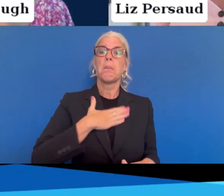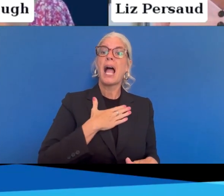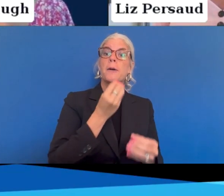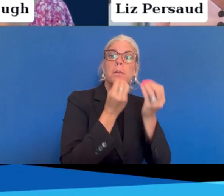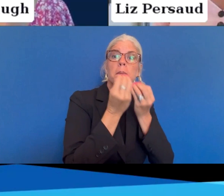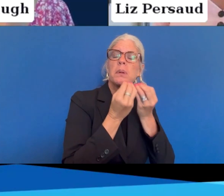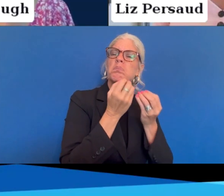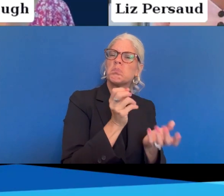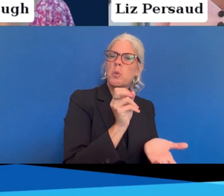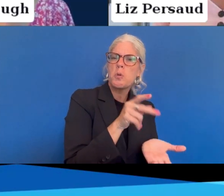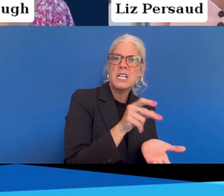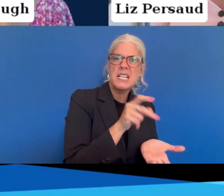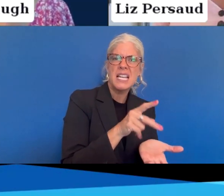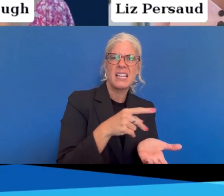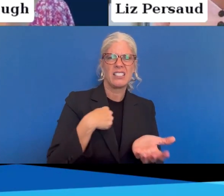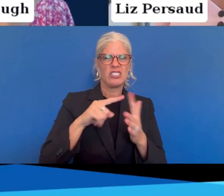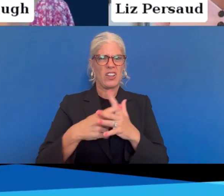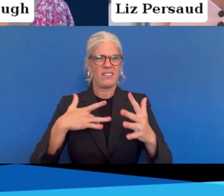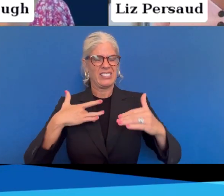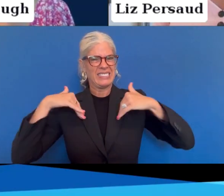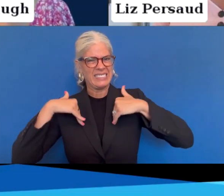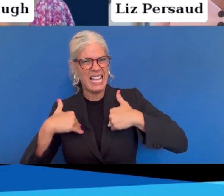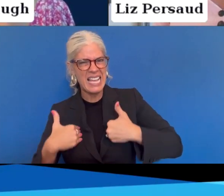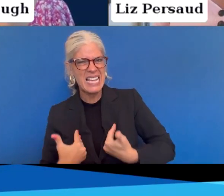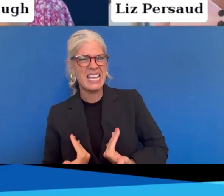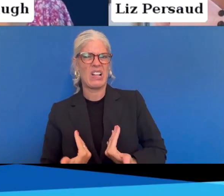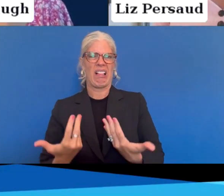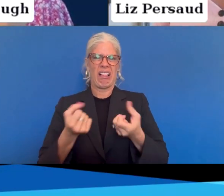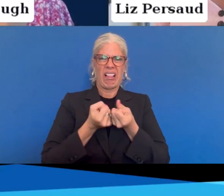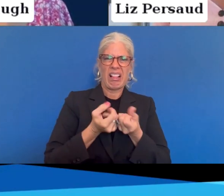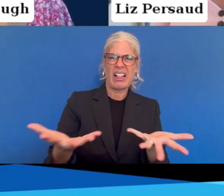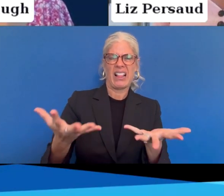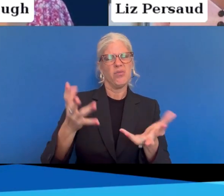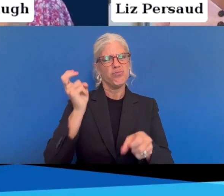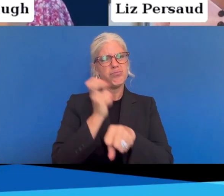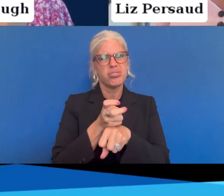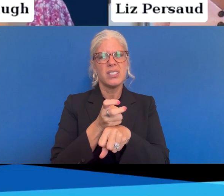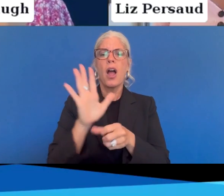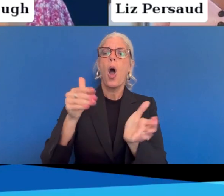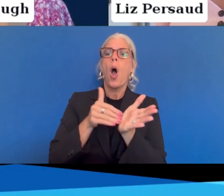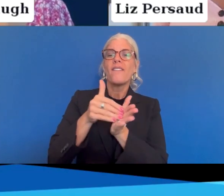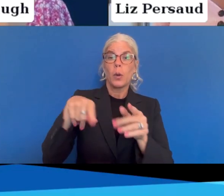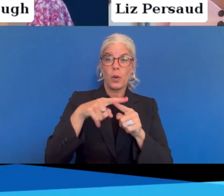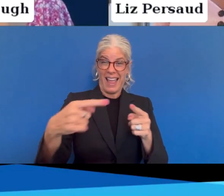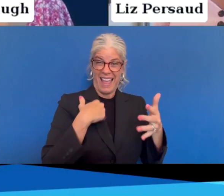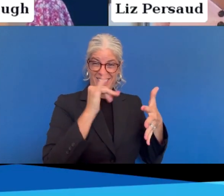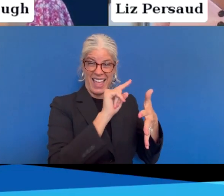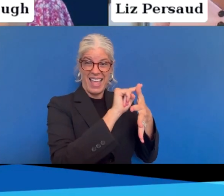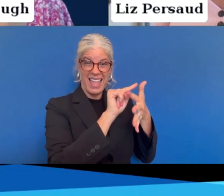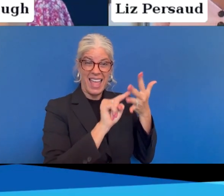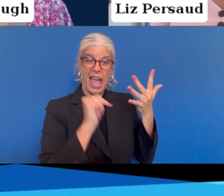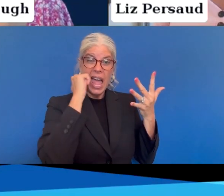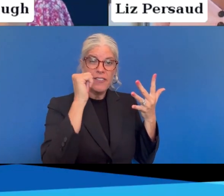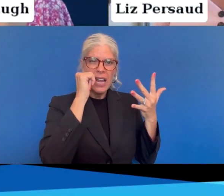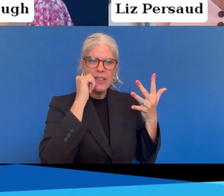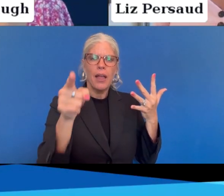feeling well again. Like I was just really depressed, down. My appetite was okay, but just